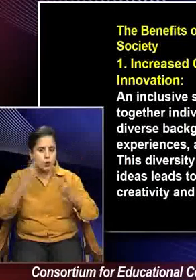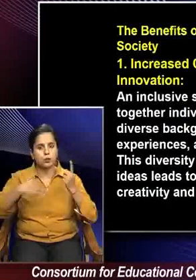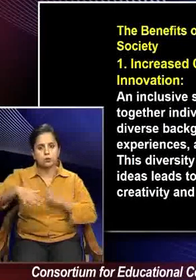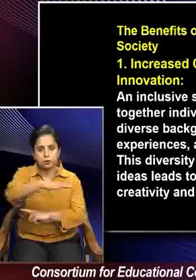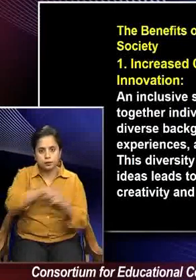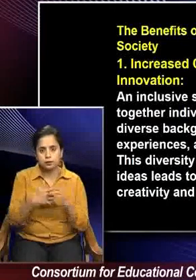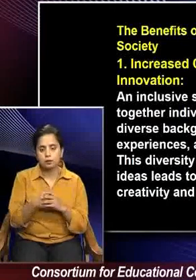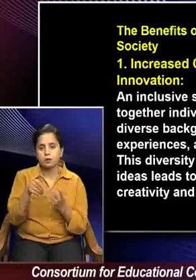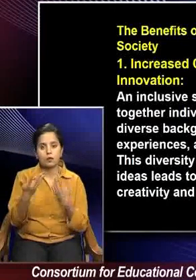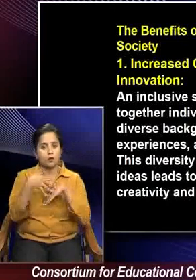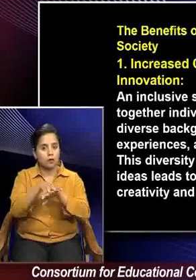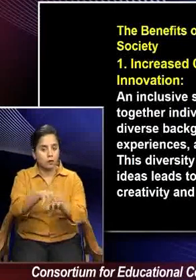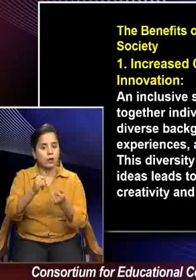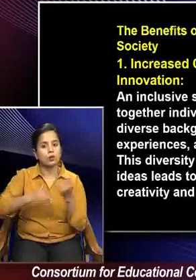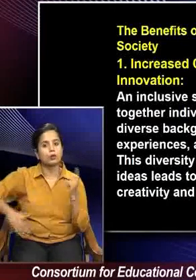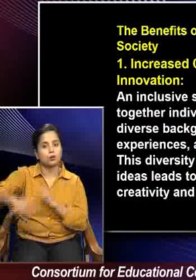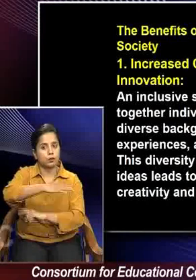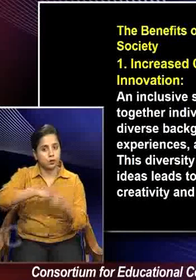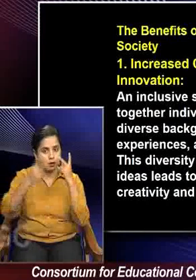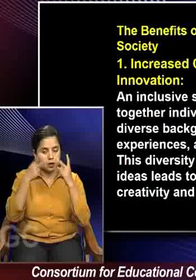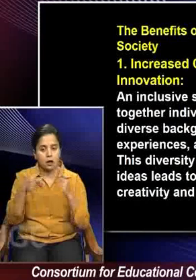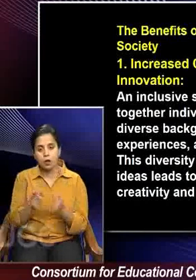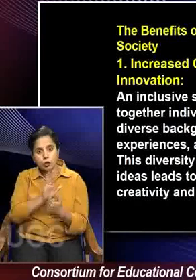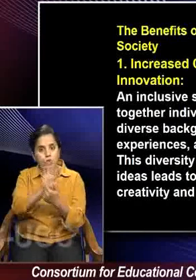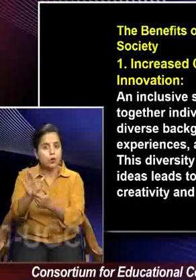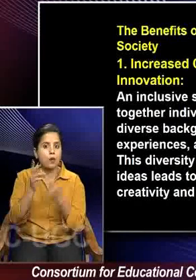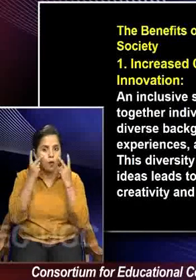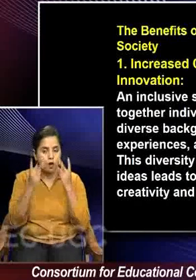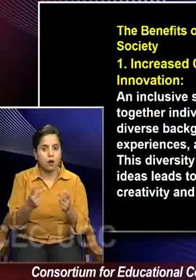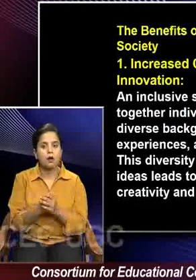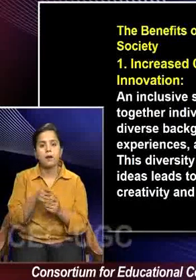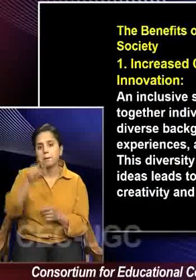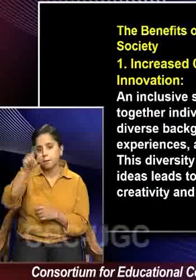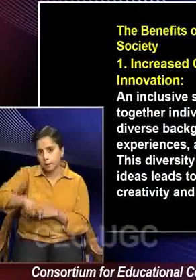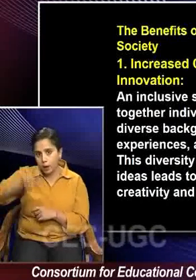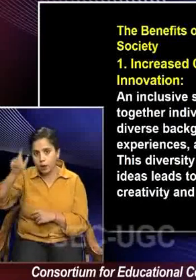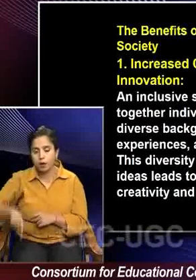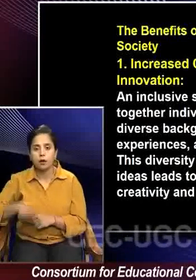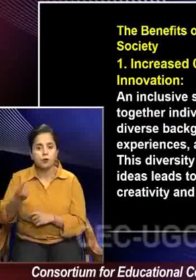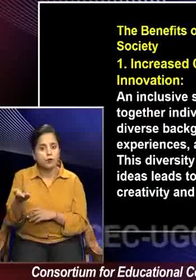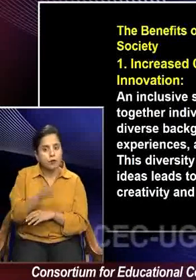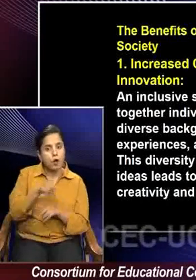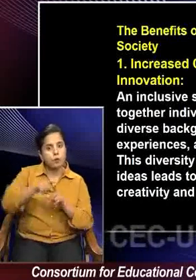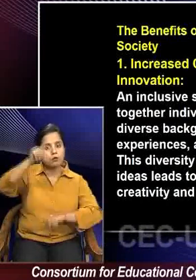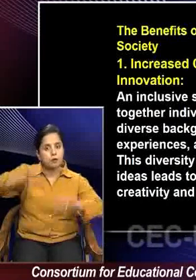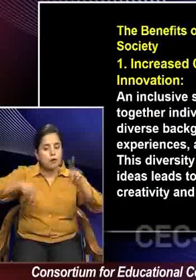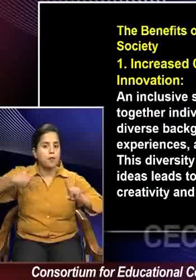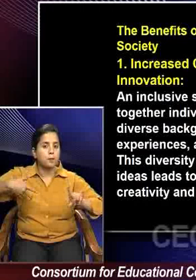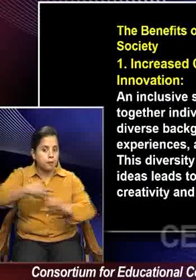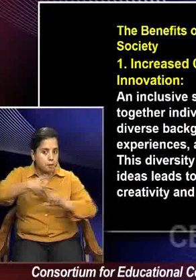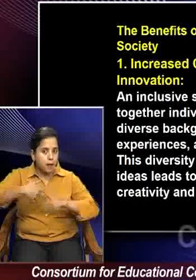And inclusive society brings together individuals from the diverse